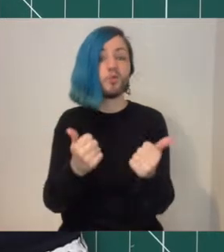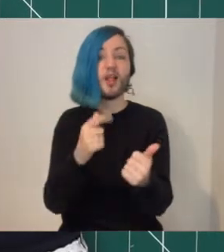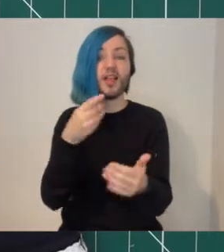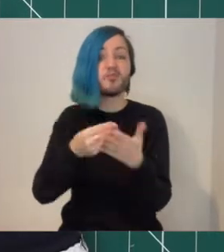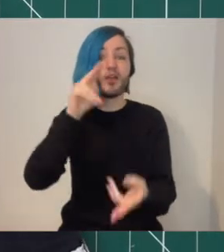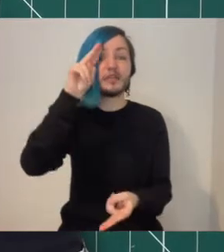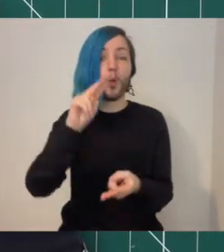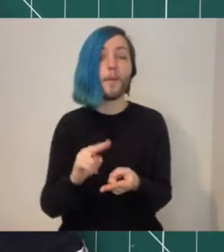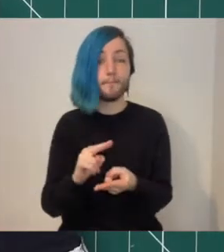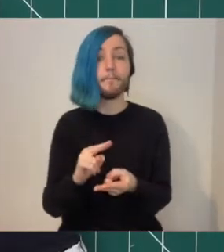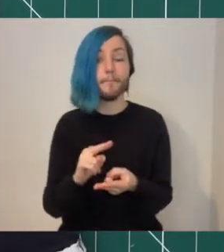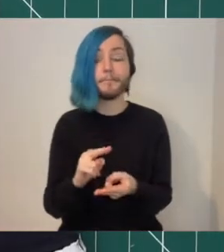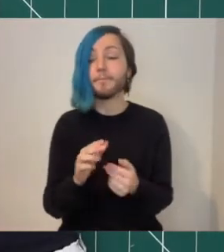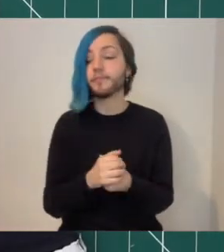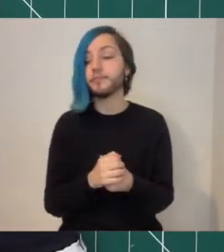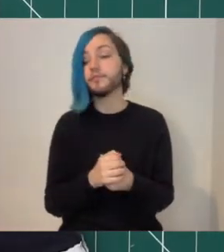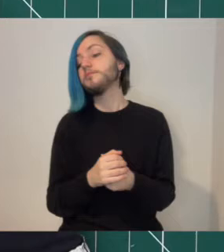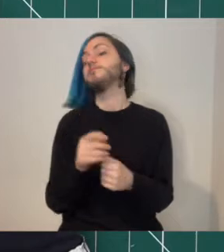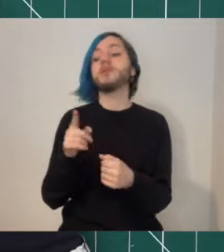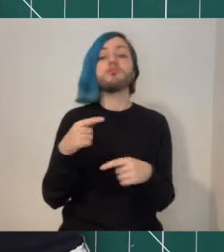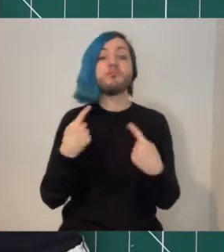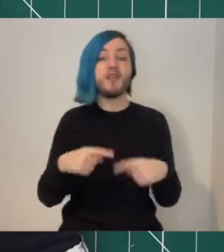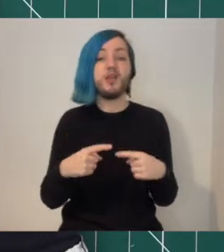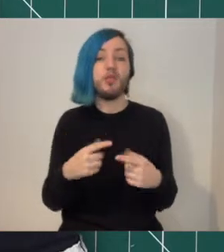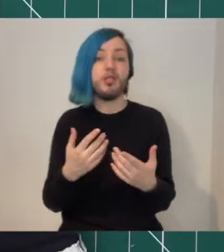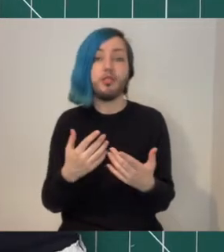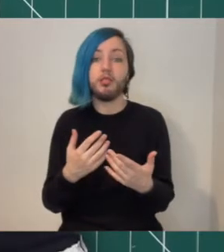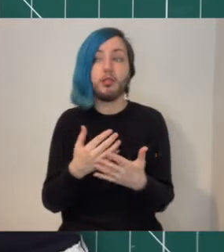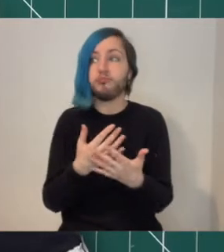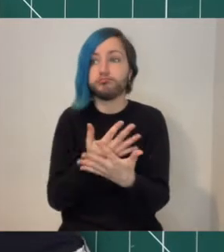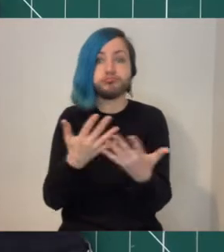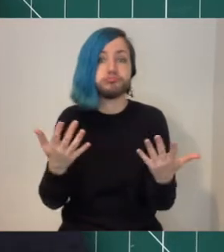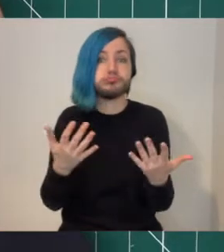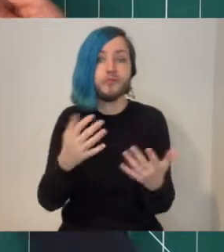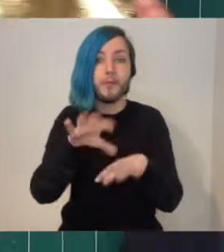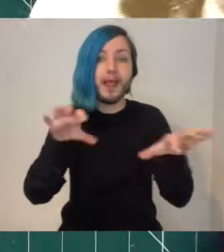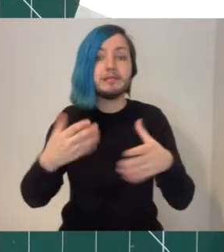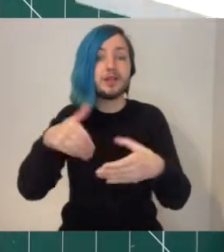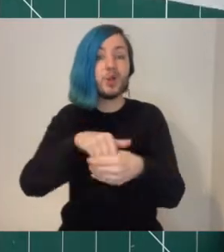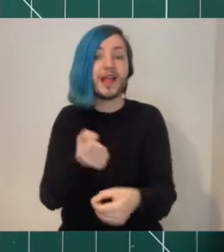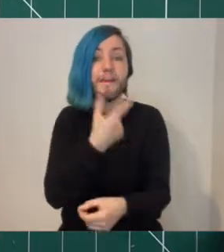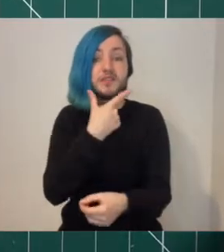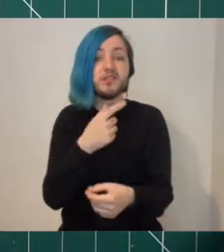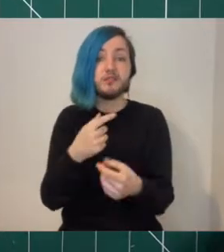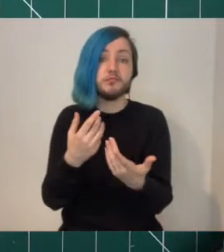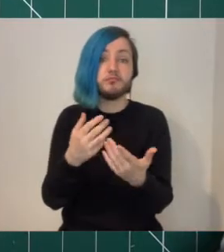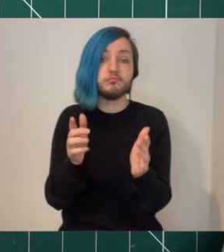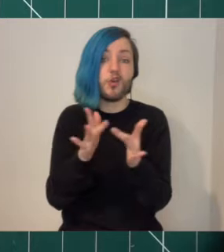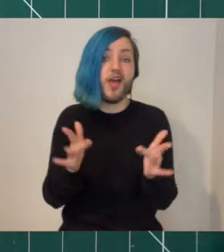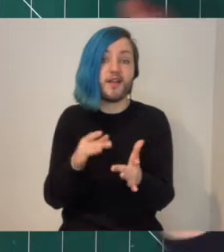absolutely perfectly and is a fraction of the price. So it's very available. You can get it off Amazon